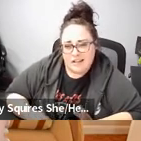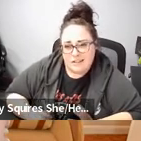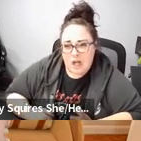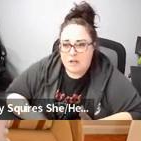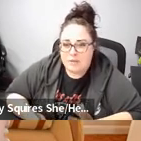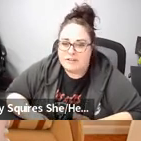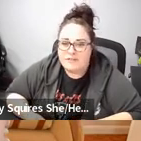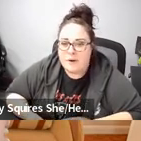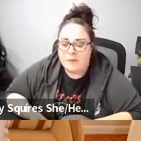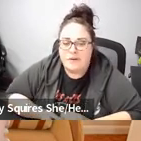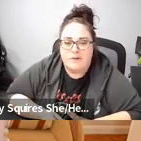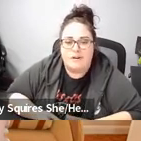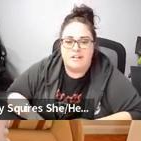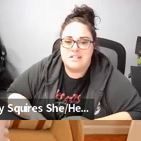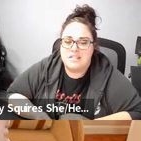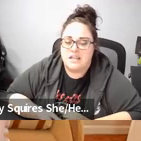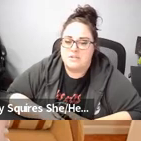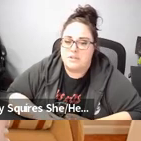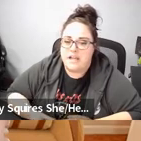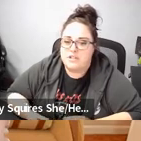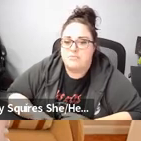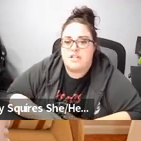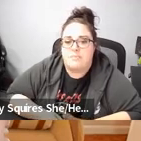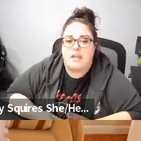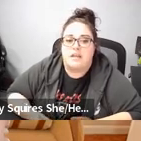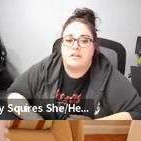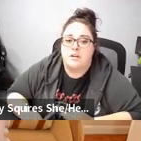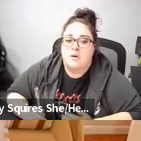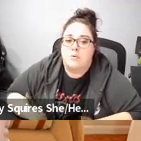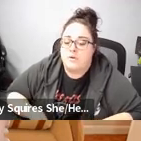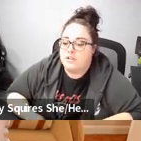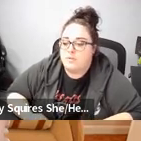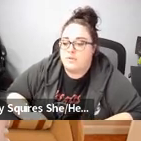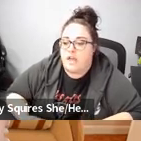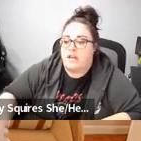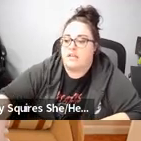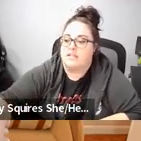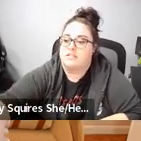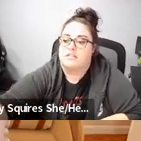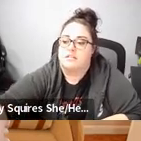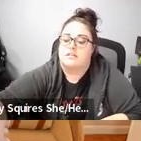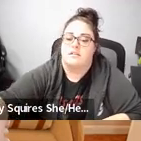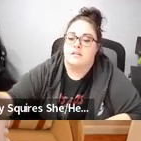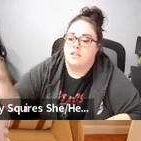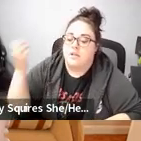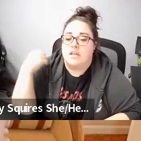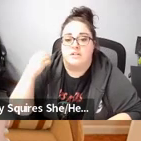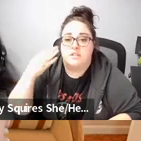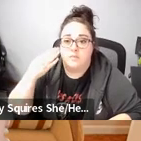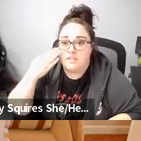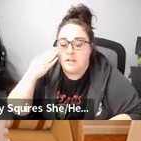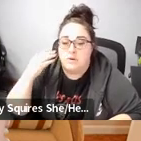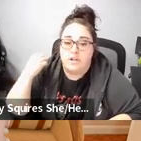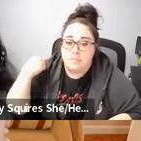kind of like a long microphone, or it's just like a black tube shape. And what you can do with that is you can